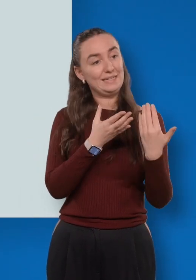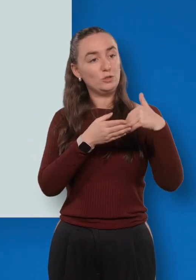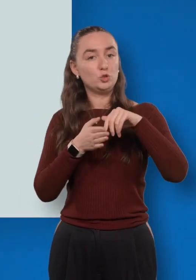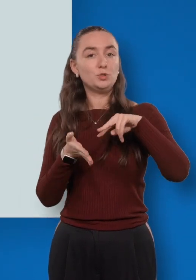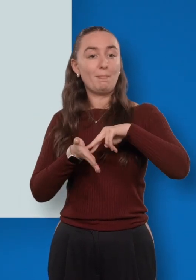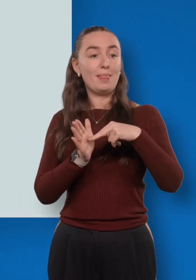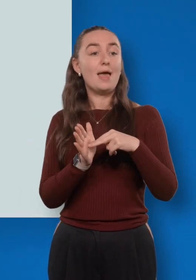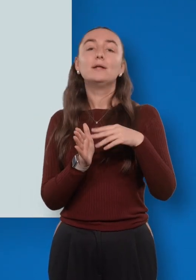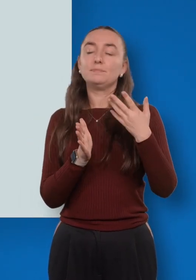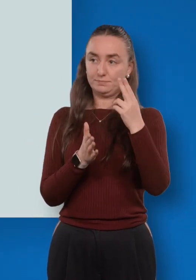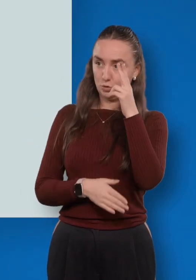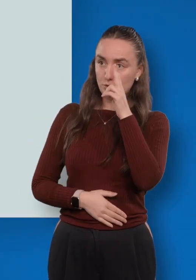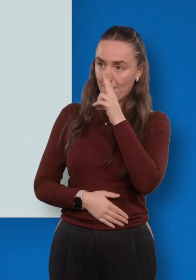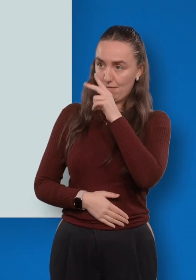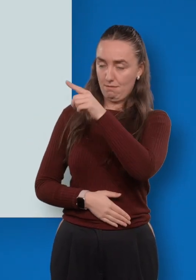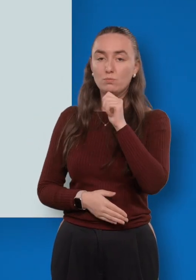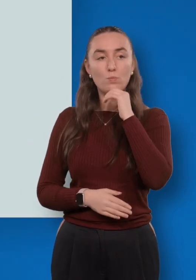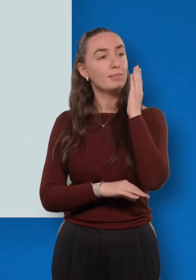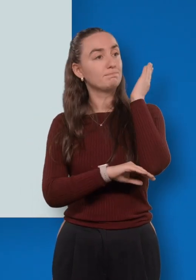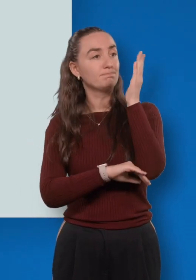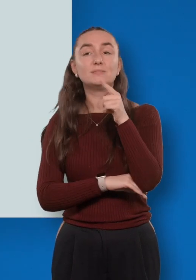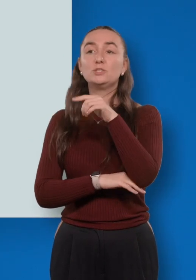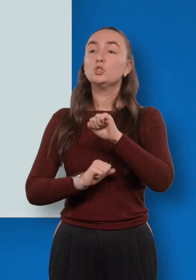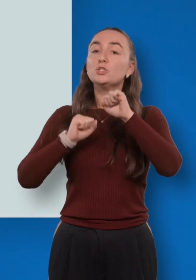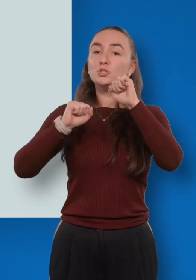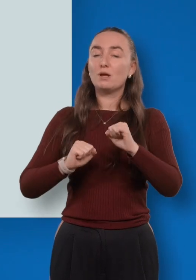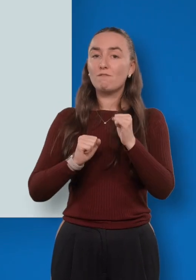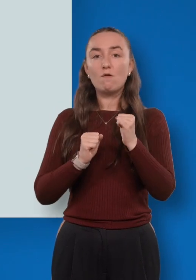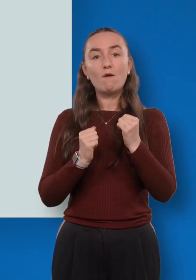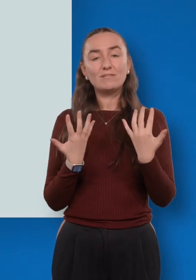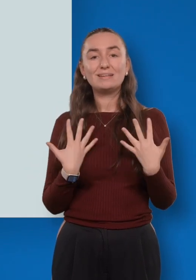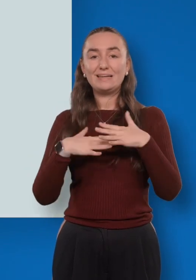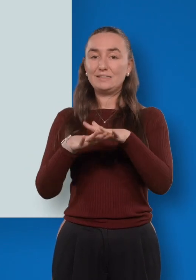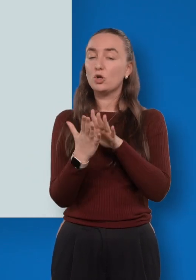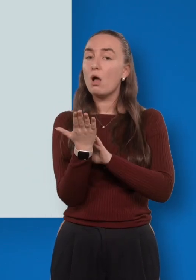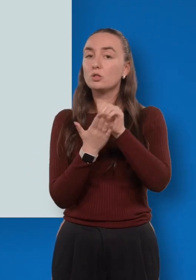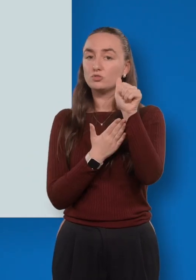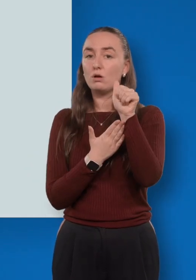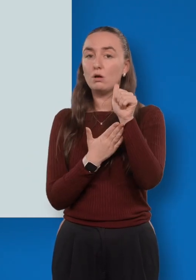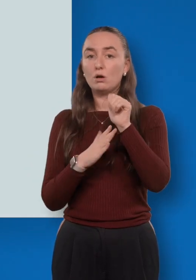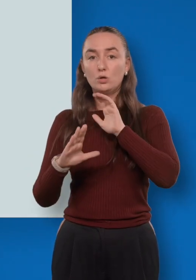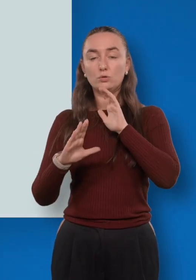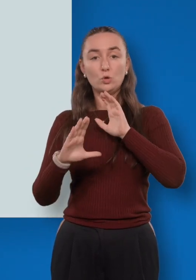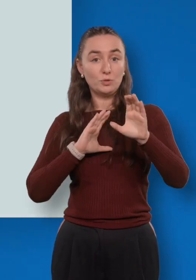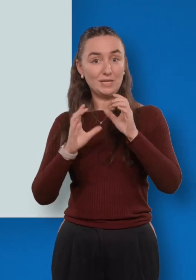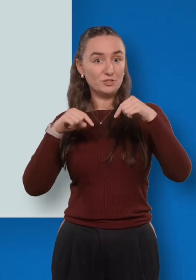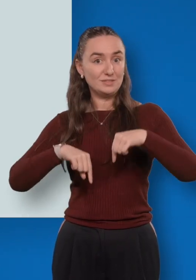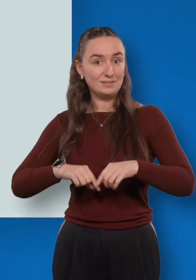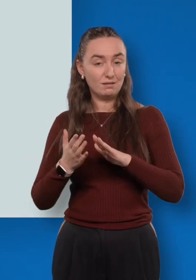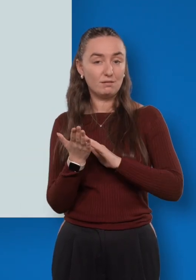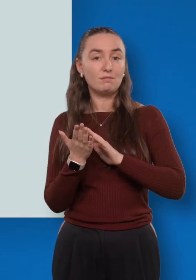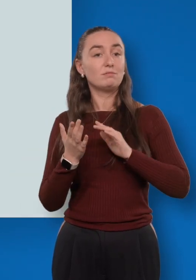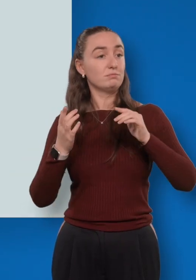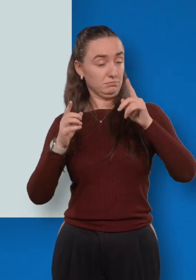deliver this talk, and she's the chair of intercultural communication here at Heriot-Watt University. She's also the deputy